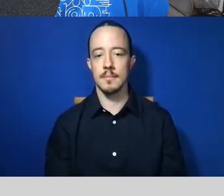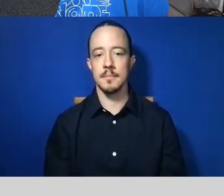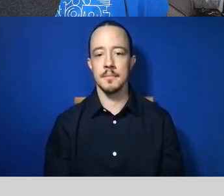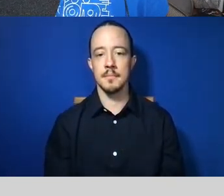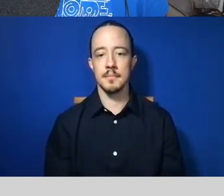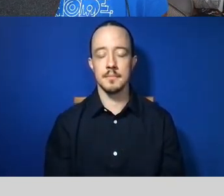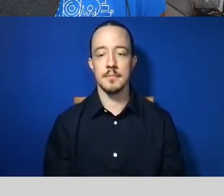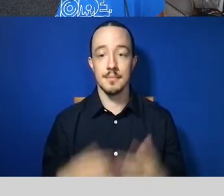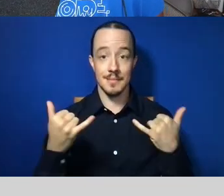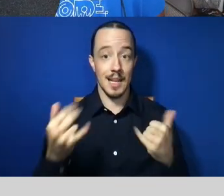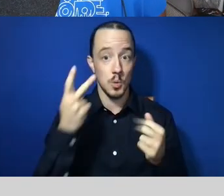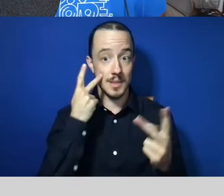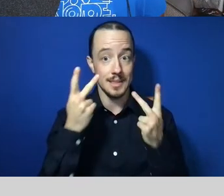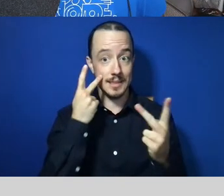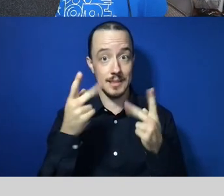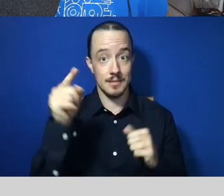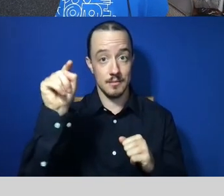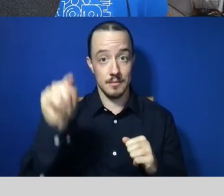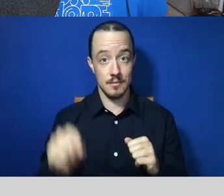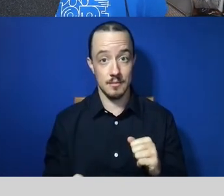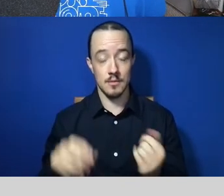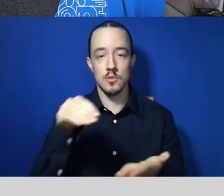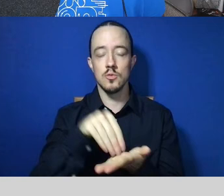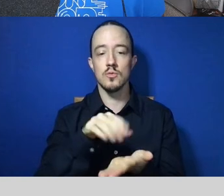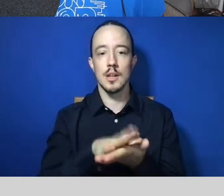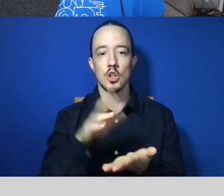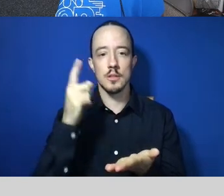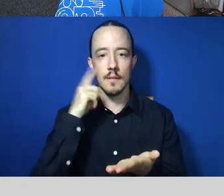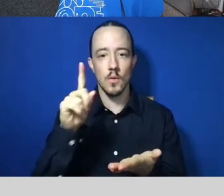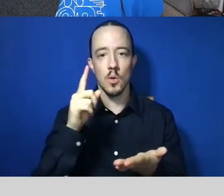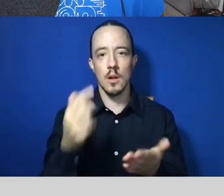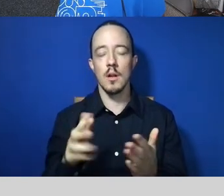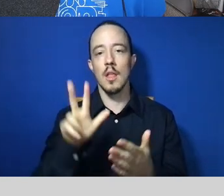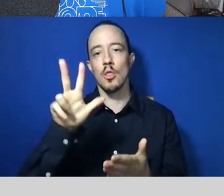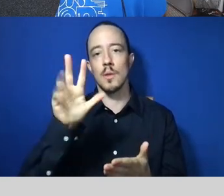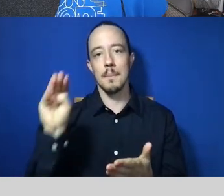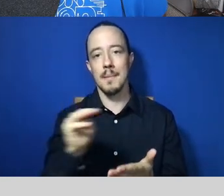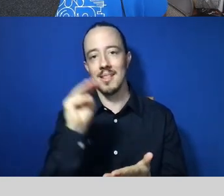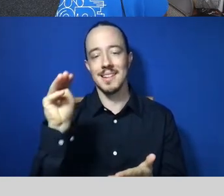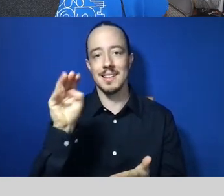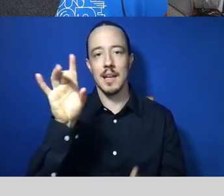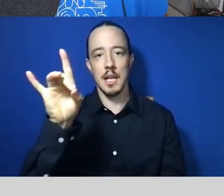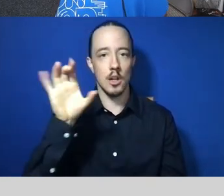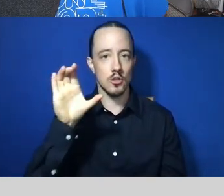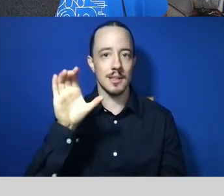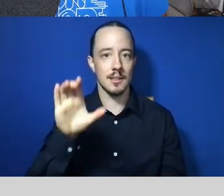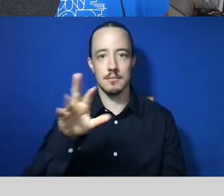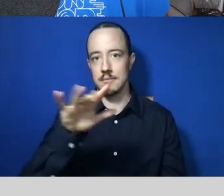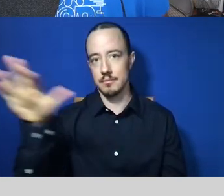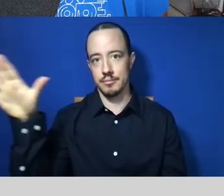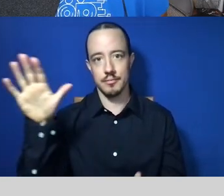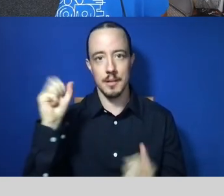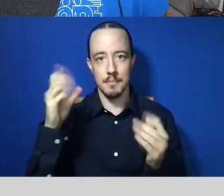there. And as you see, we get records for